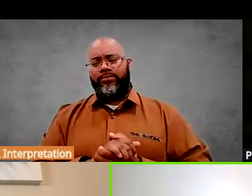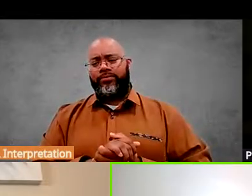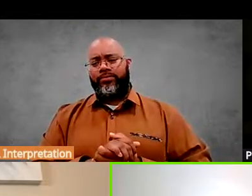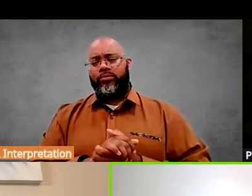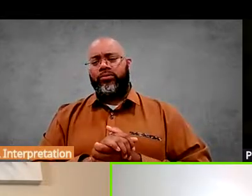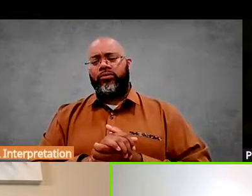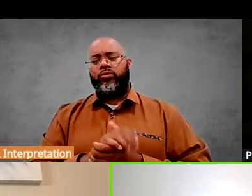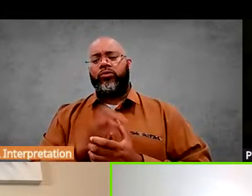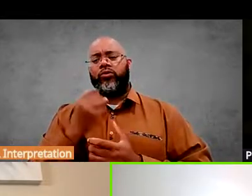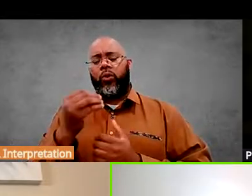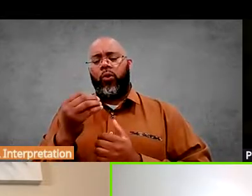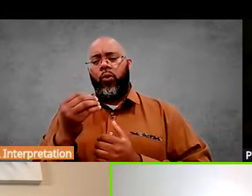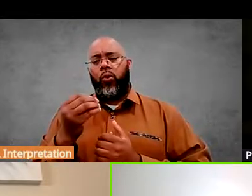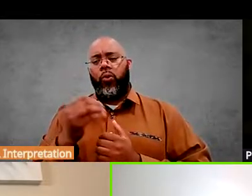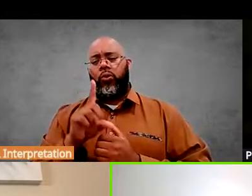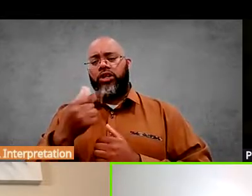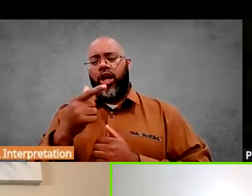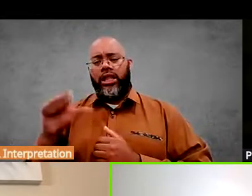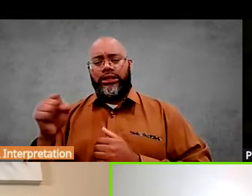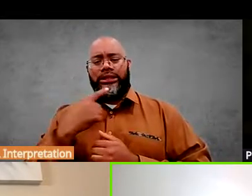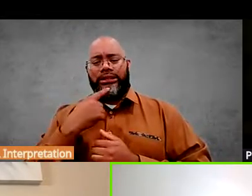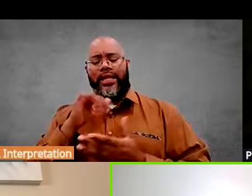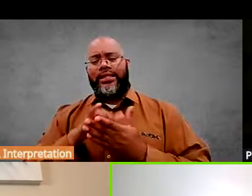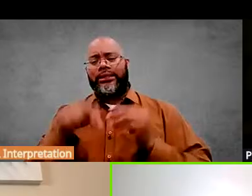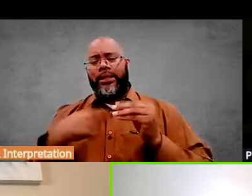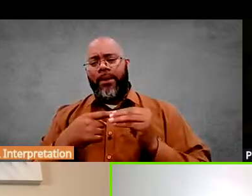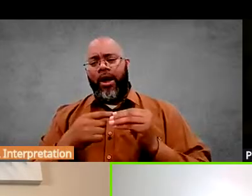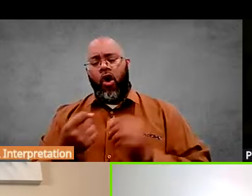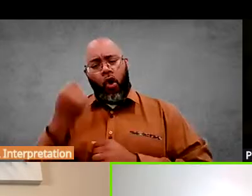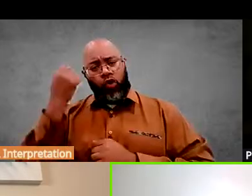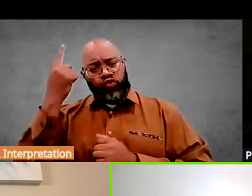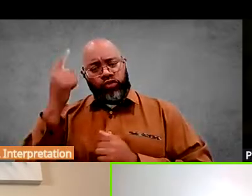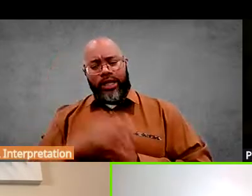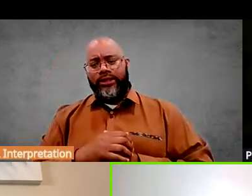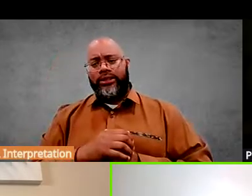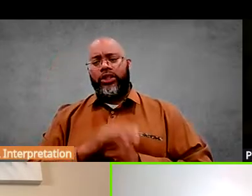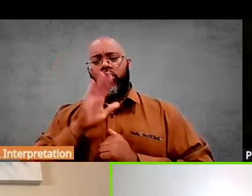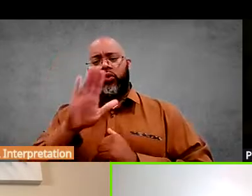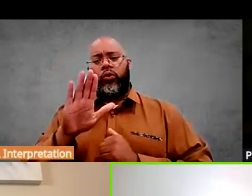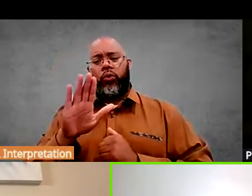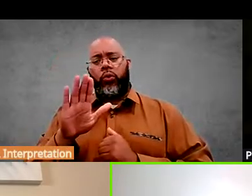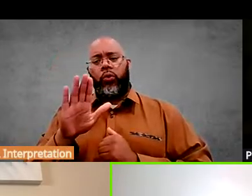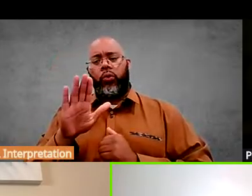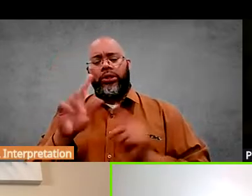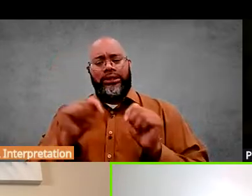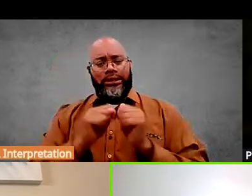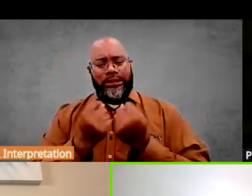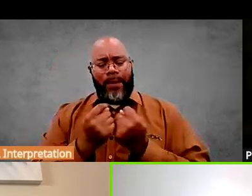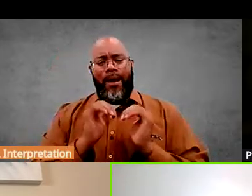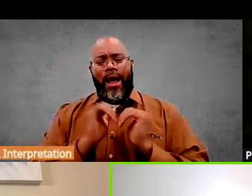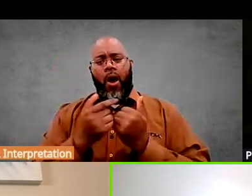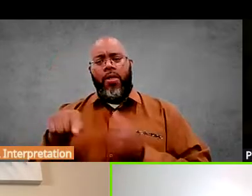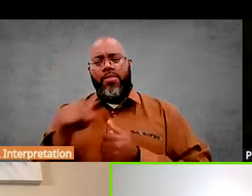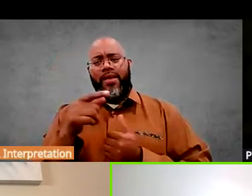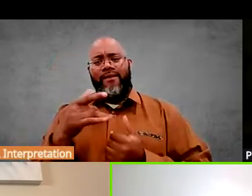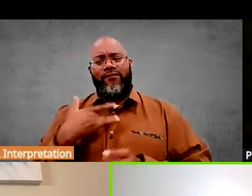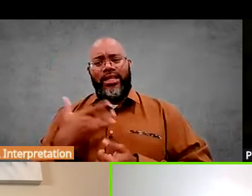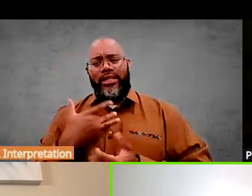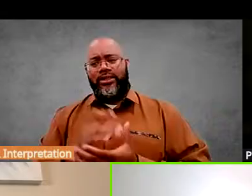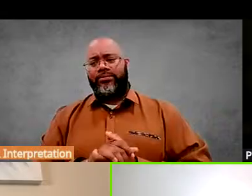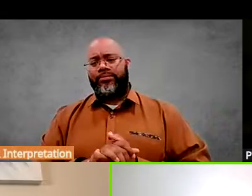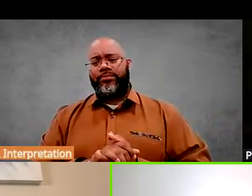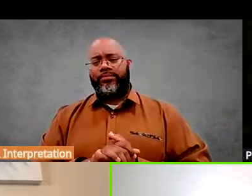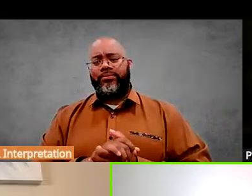So like Douglas says, it's about understanding your kind of team, how they are feeling.